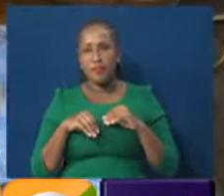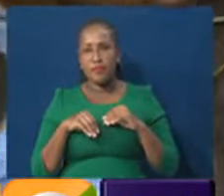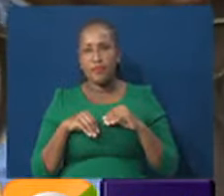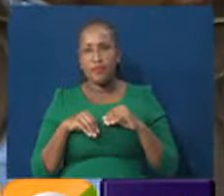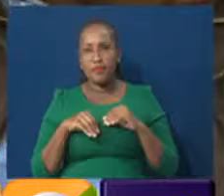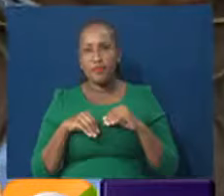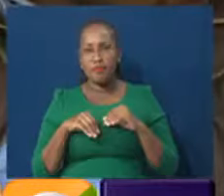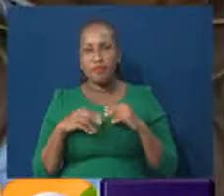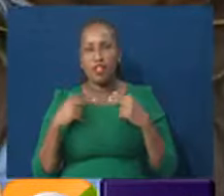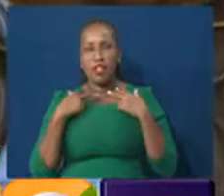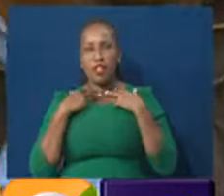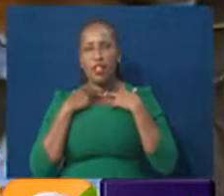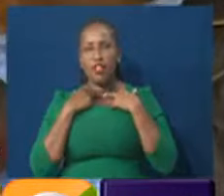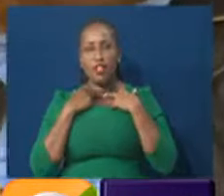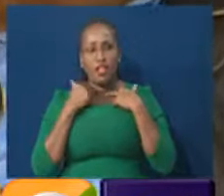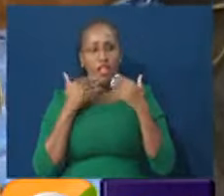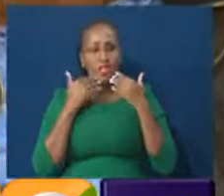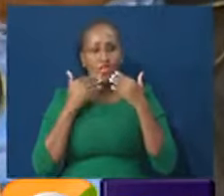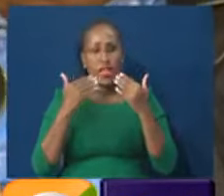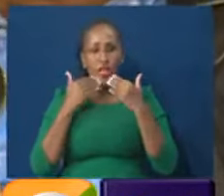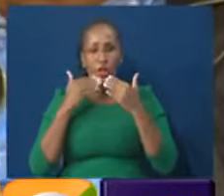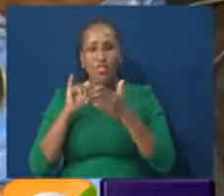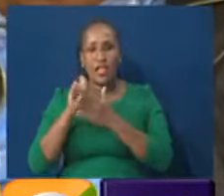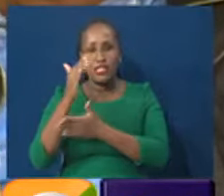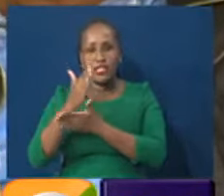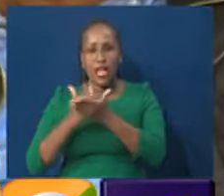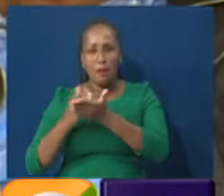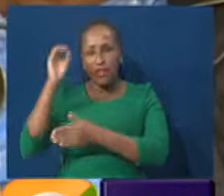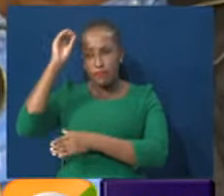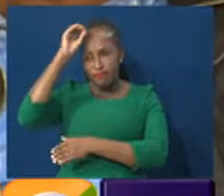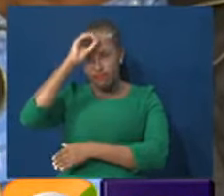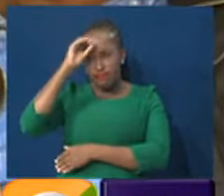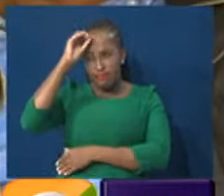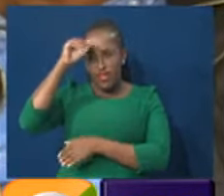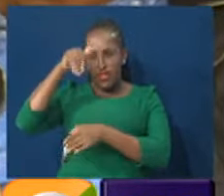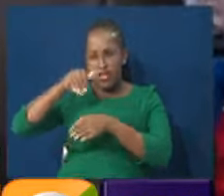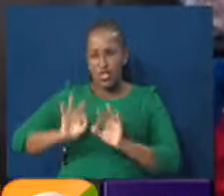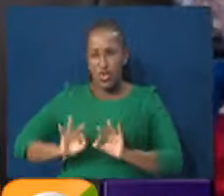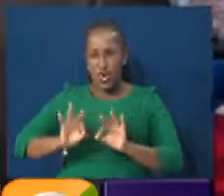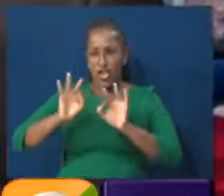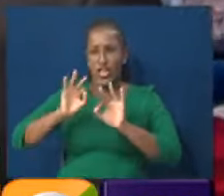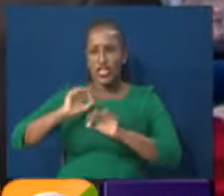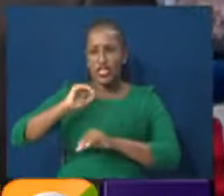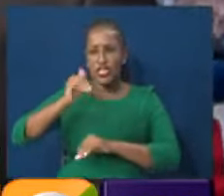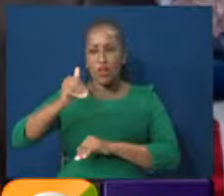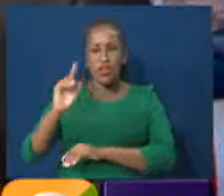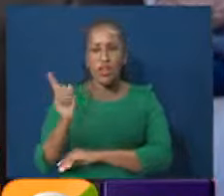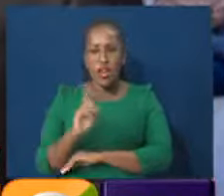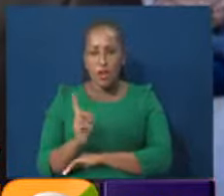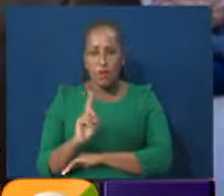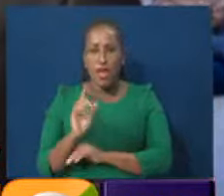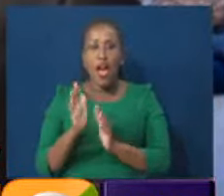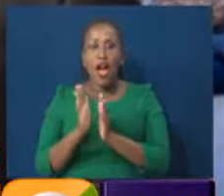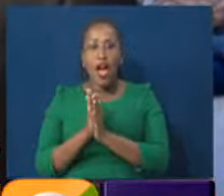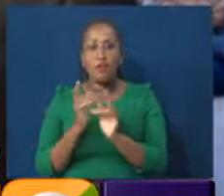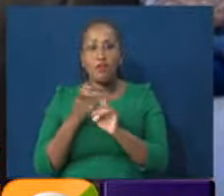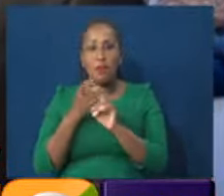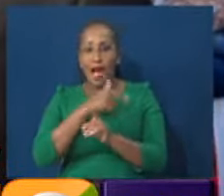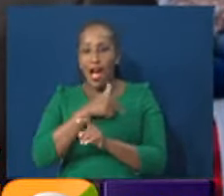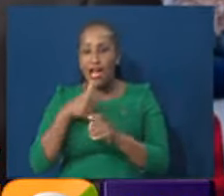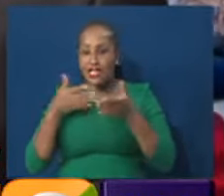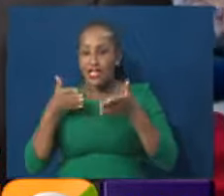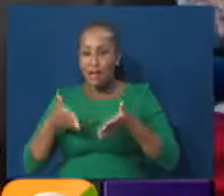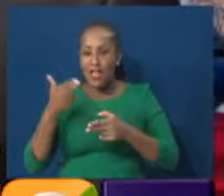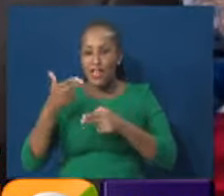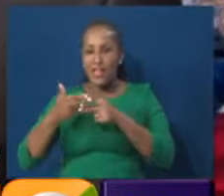All right, thank you very much. Those are some of the thoughts that are coming up at the Charter Hall at the CBD in Nairobi. And from us here, my name is